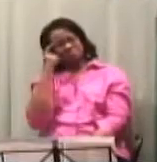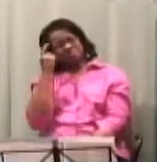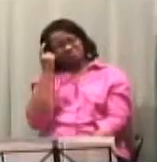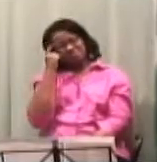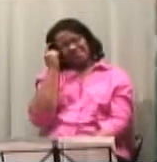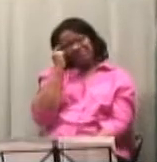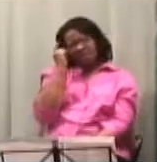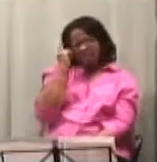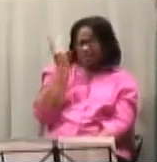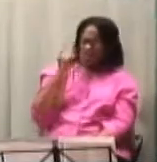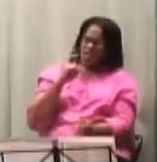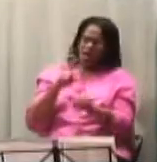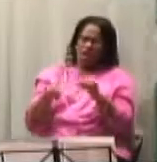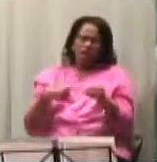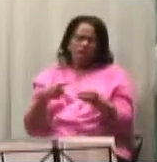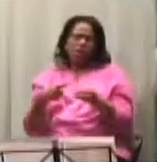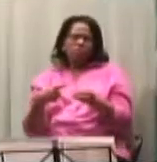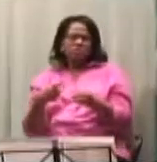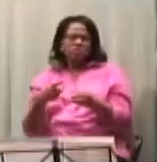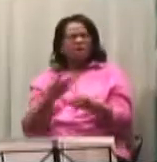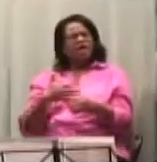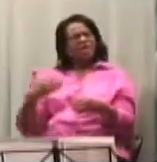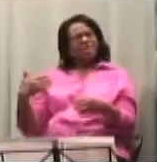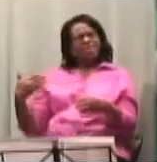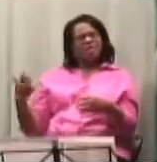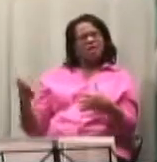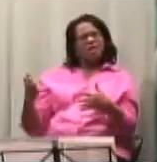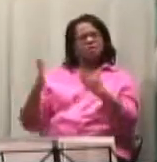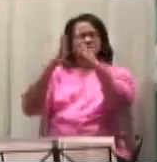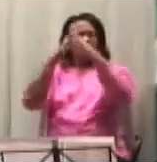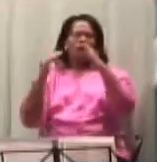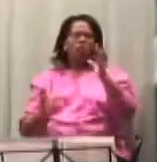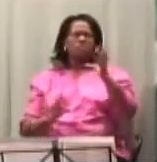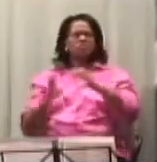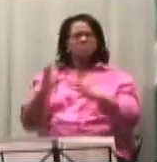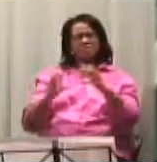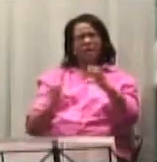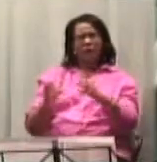of detachment, and so the thorns,